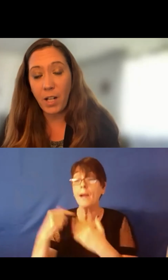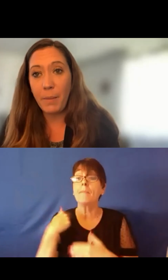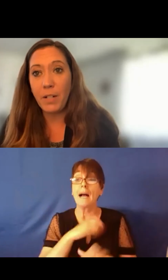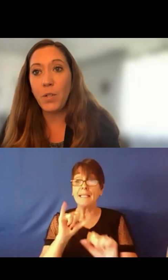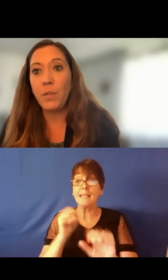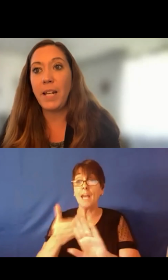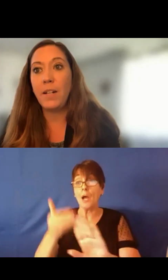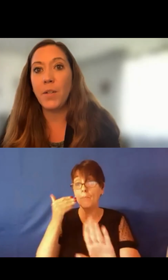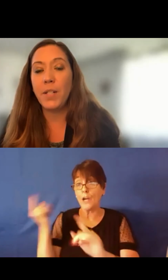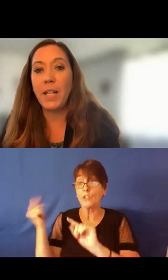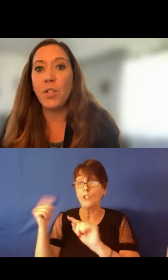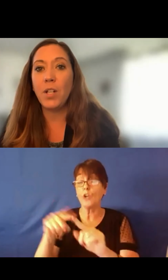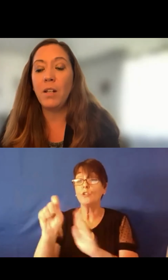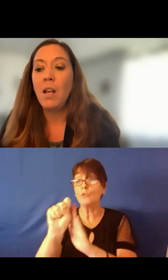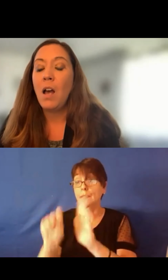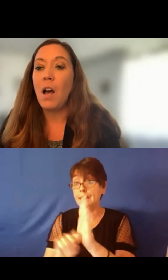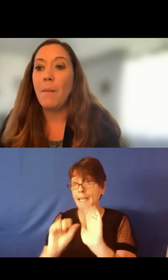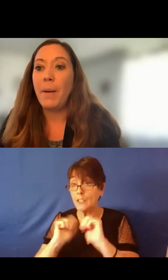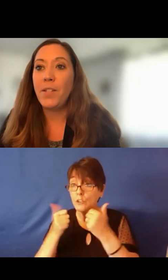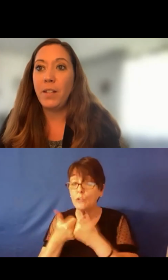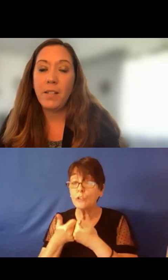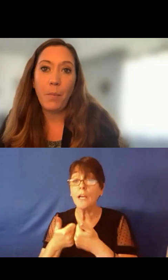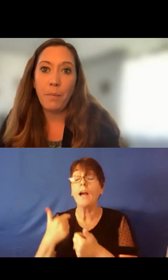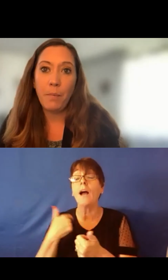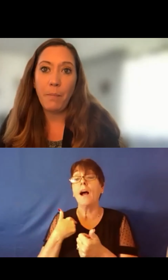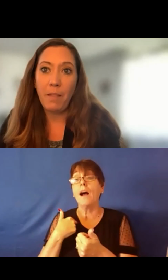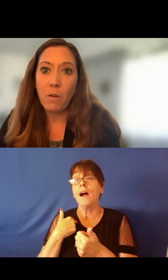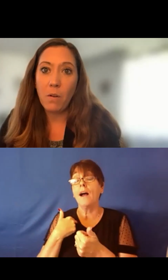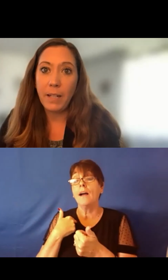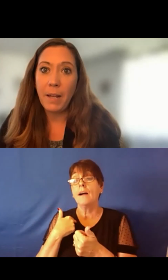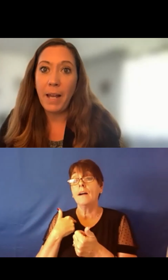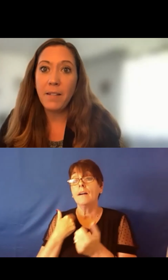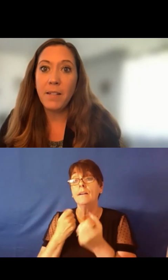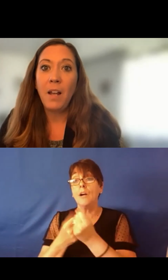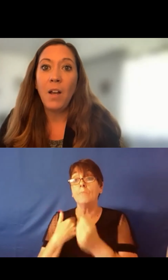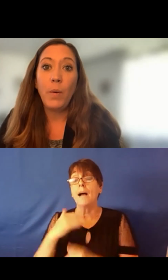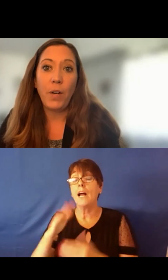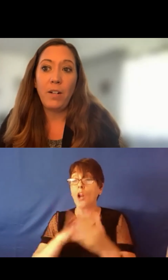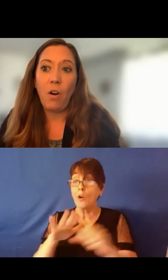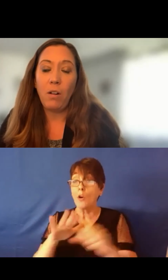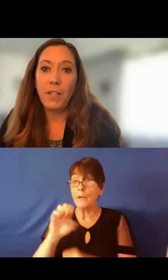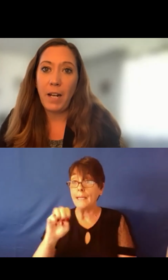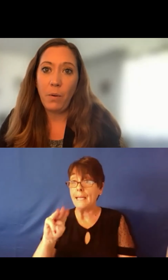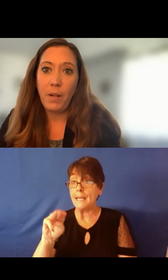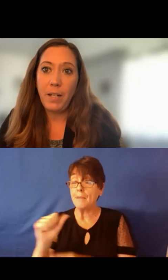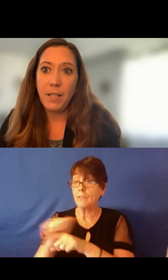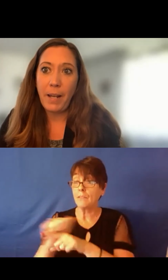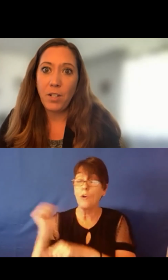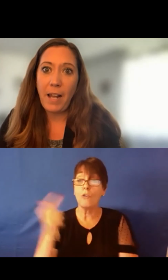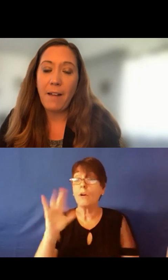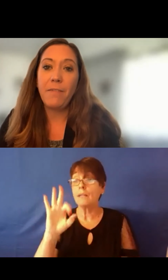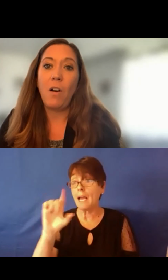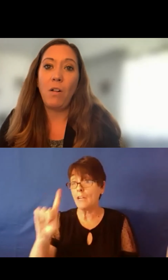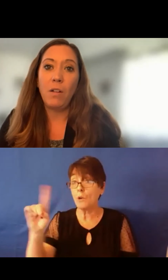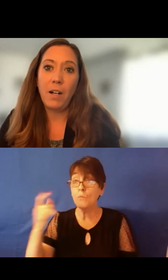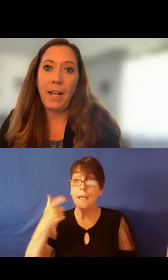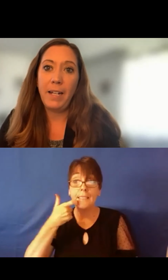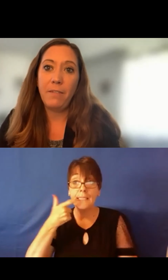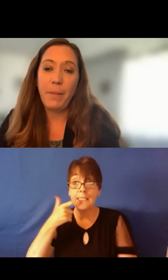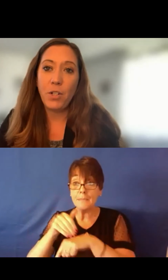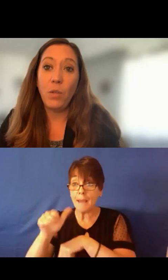prior to coming to the state association. I stood this up with my local EMS. We trained all of the 911 dispatch staff. All